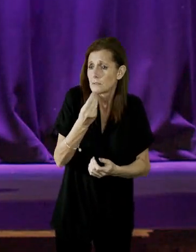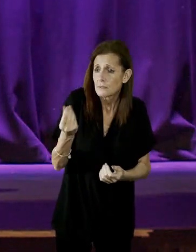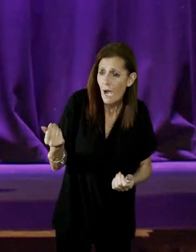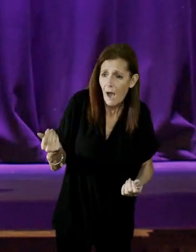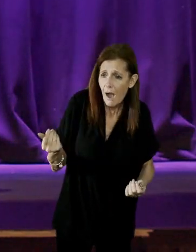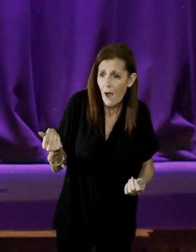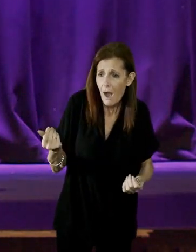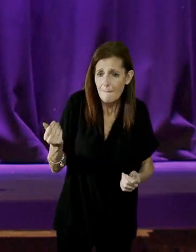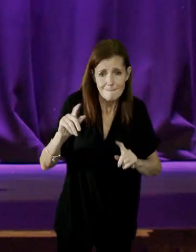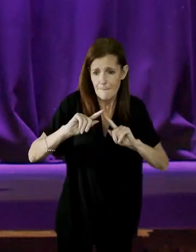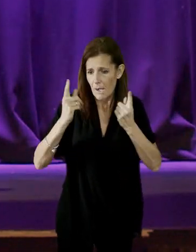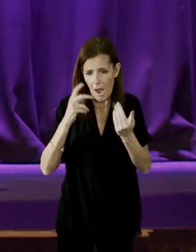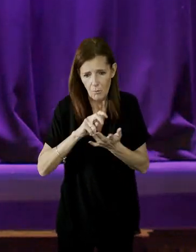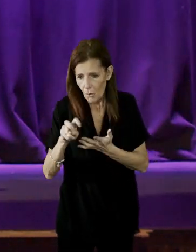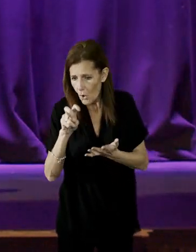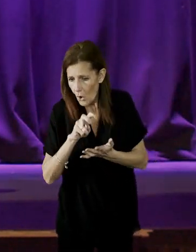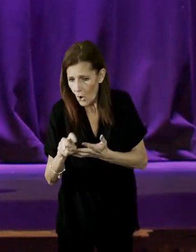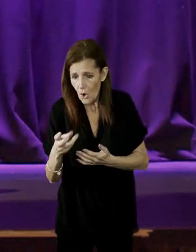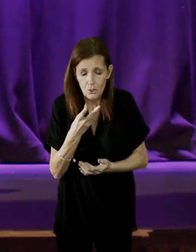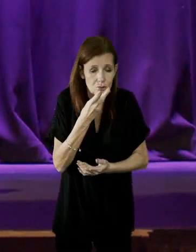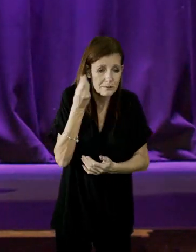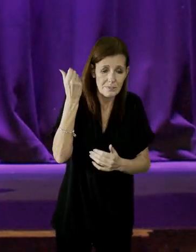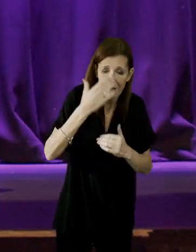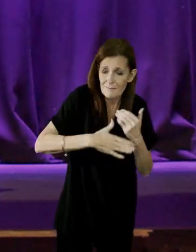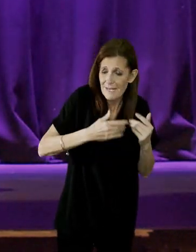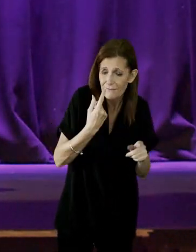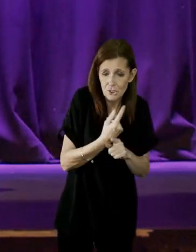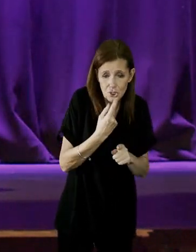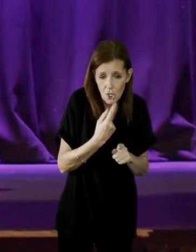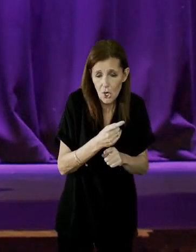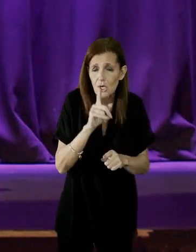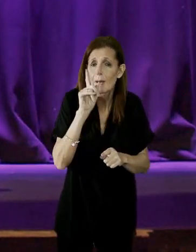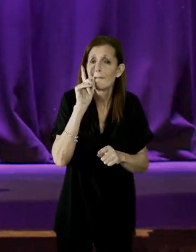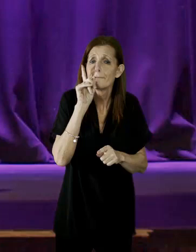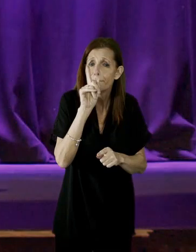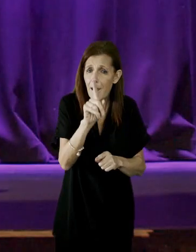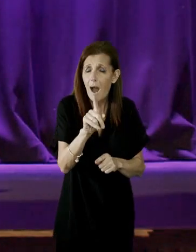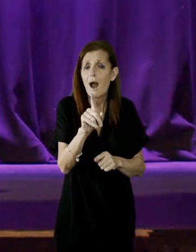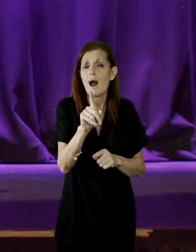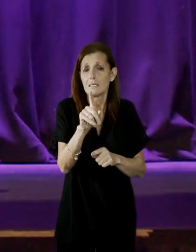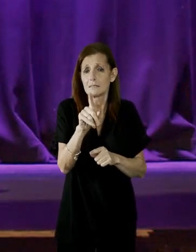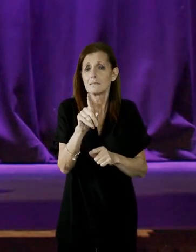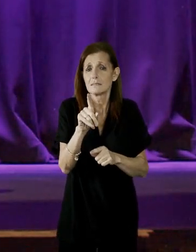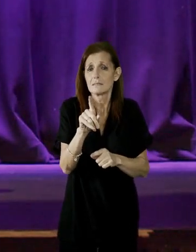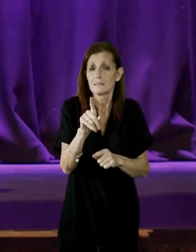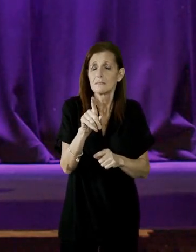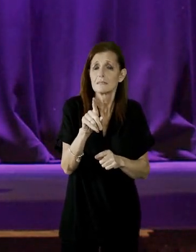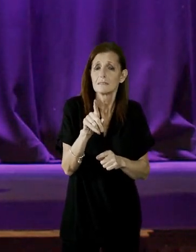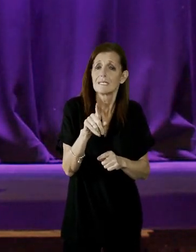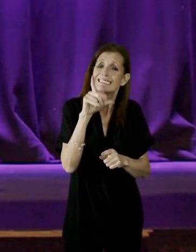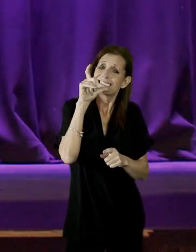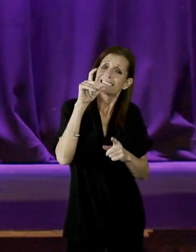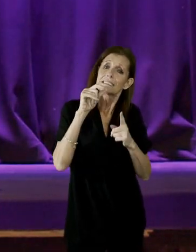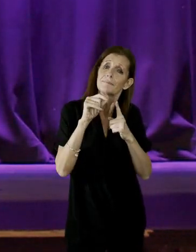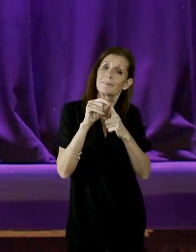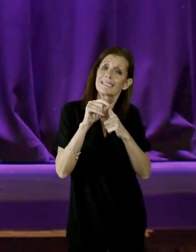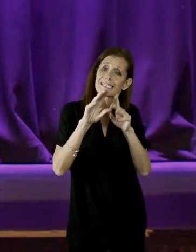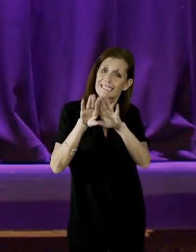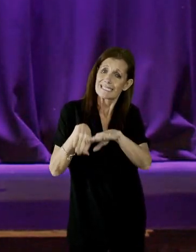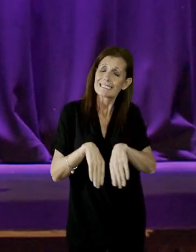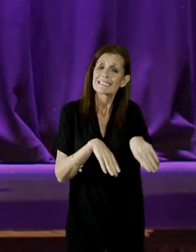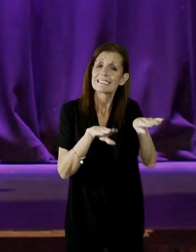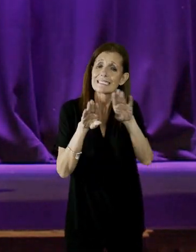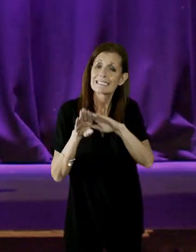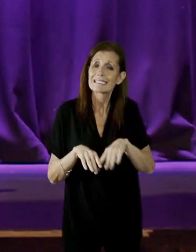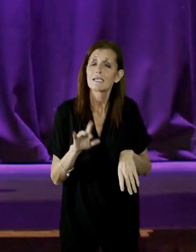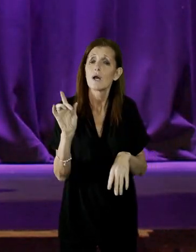some people with cerebral palsy never talk. But what is universally true amongst the cerebral palsy community is that they